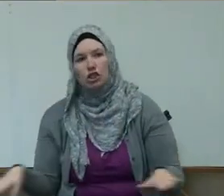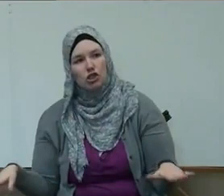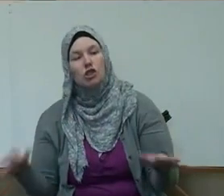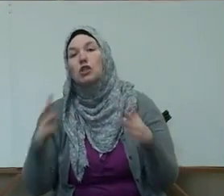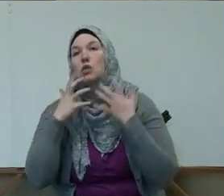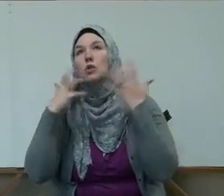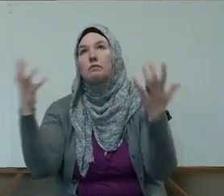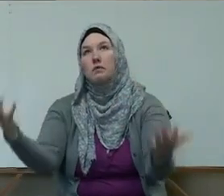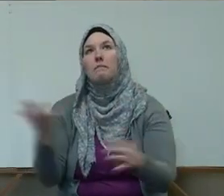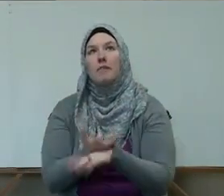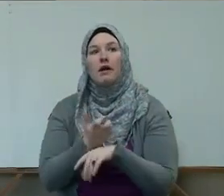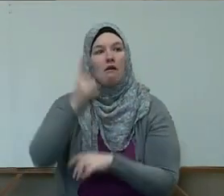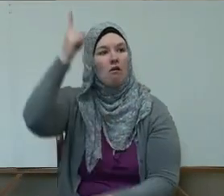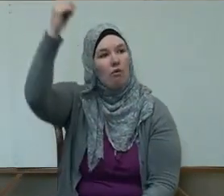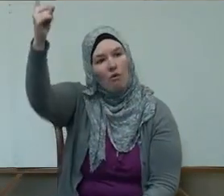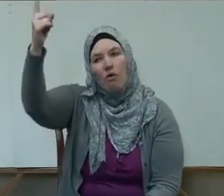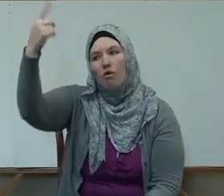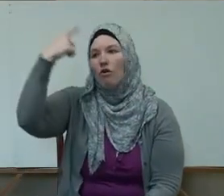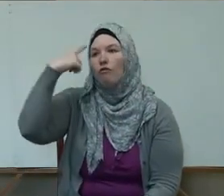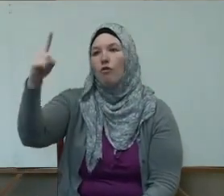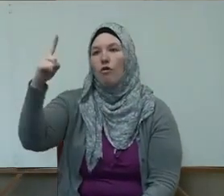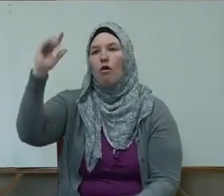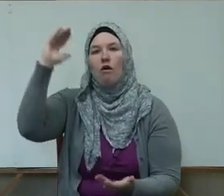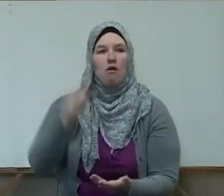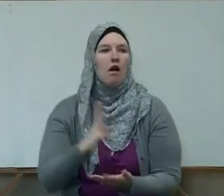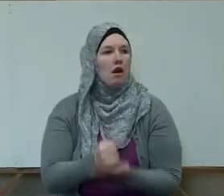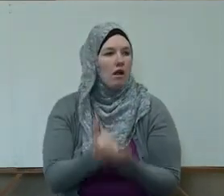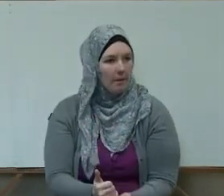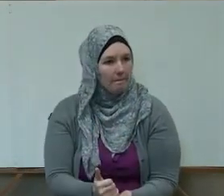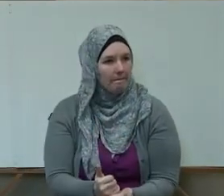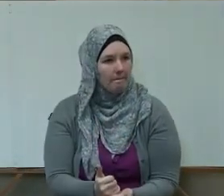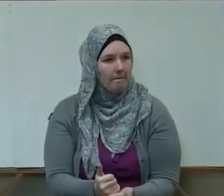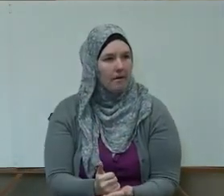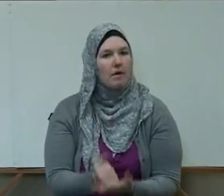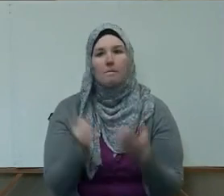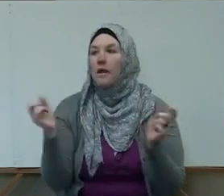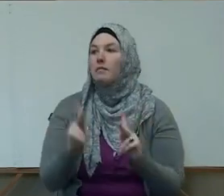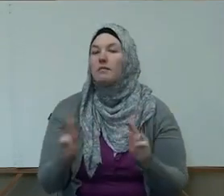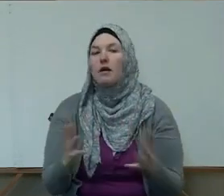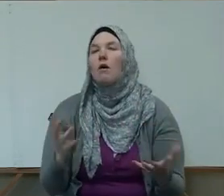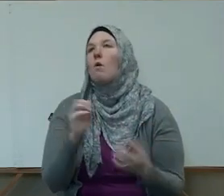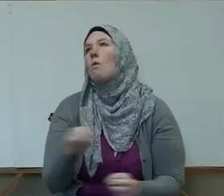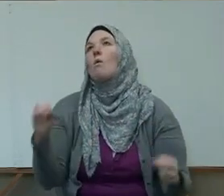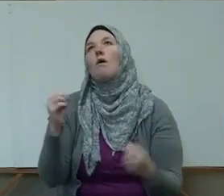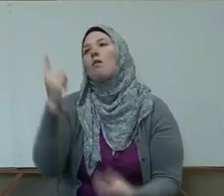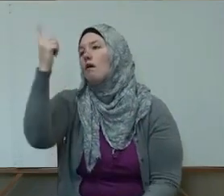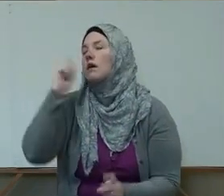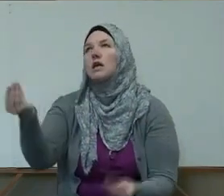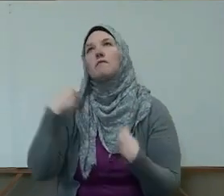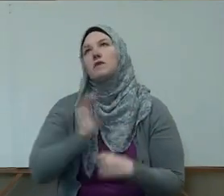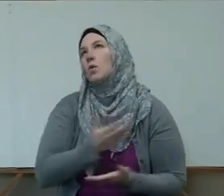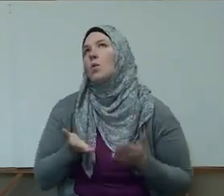Allah, asking for relief and help? Oh Allah, give us a way out of